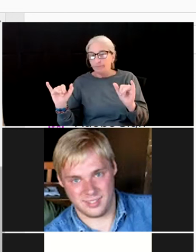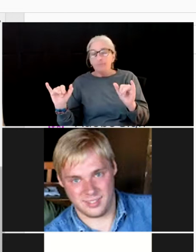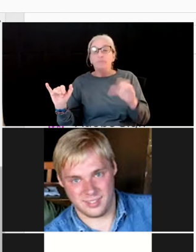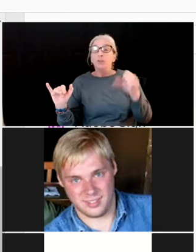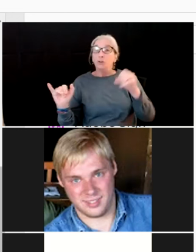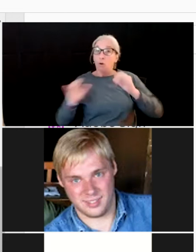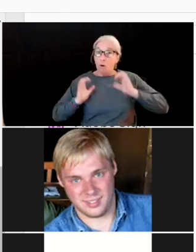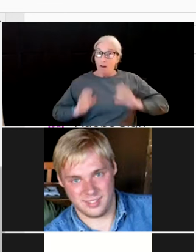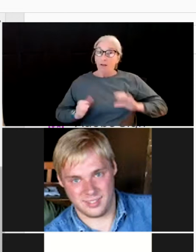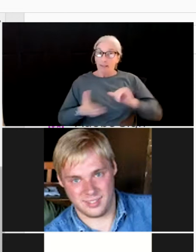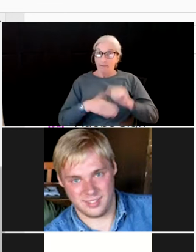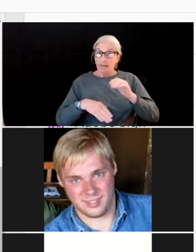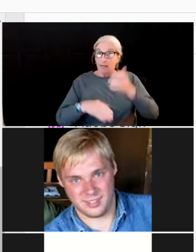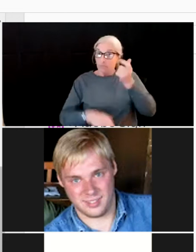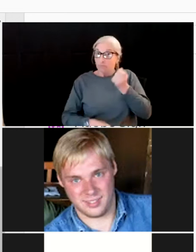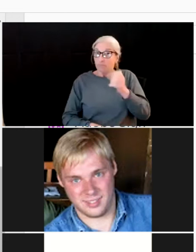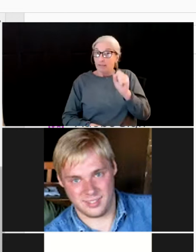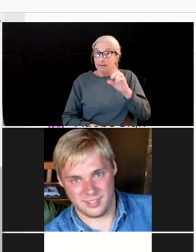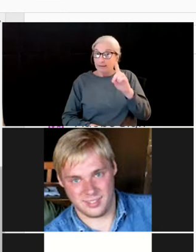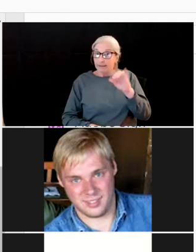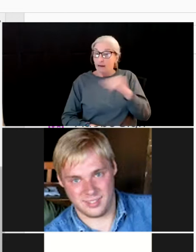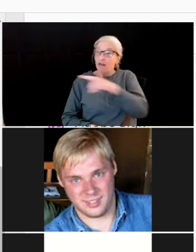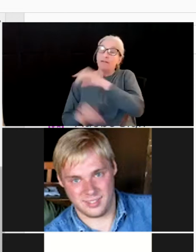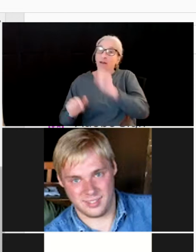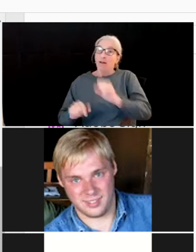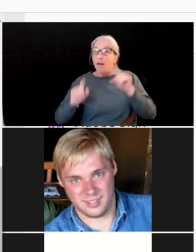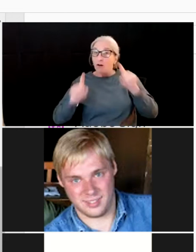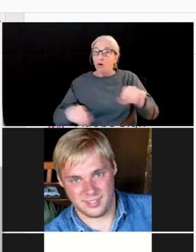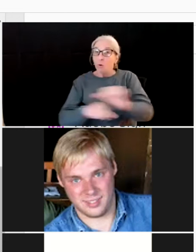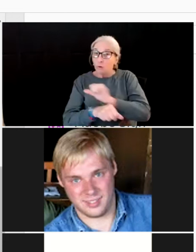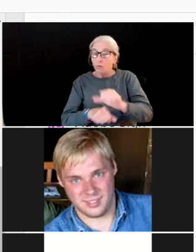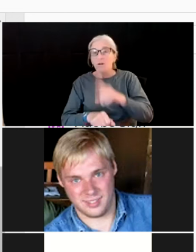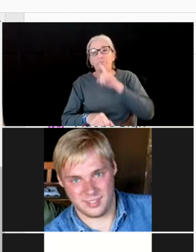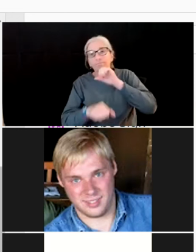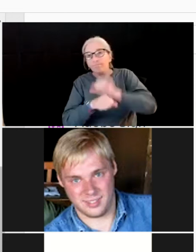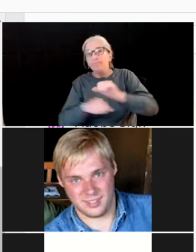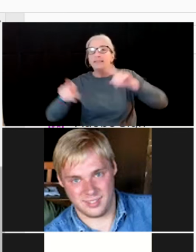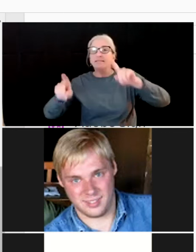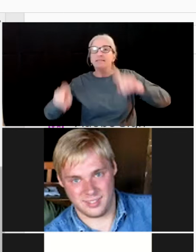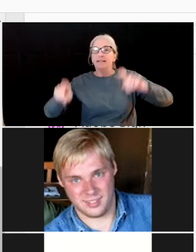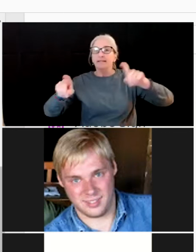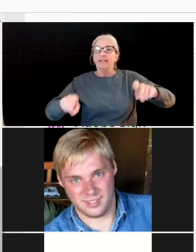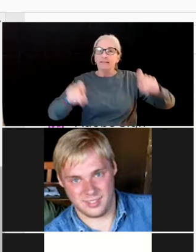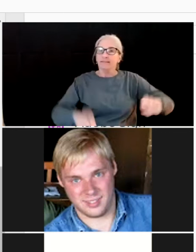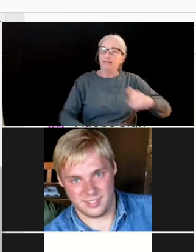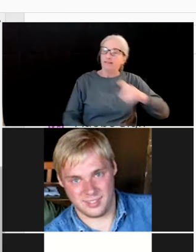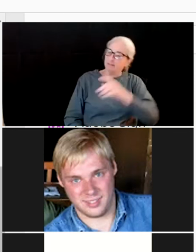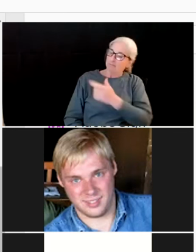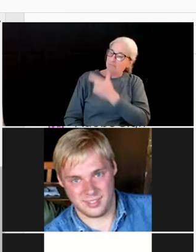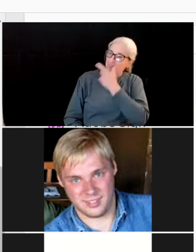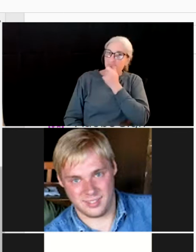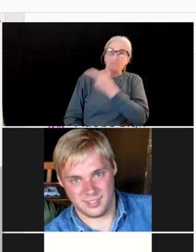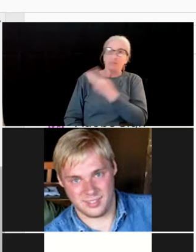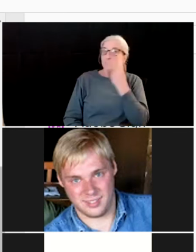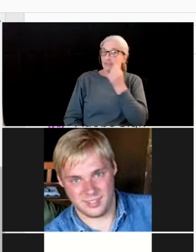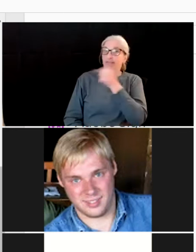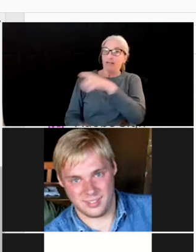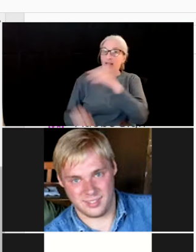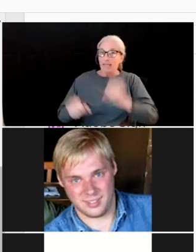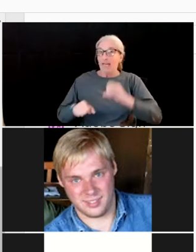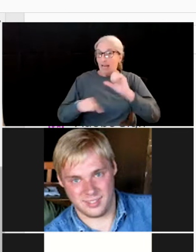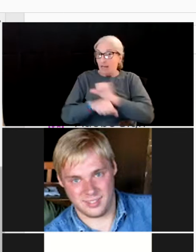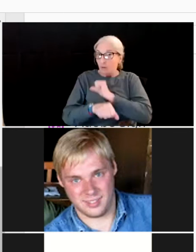can go to work, test their ability to work for 12 months, and in that 12-month period, they can earn as much as they want before their benefits